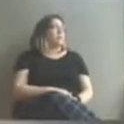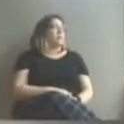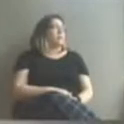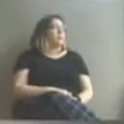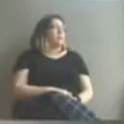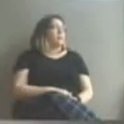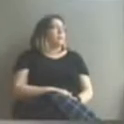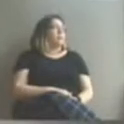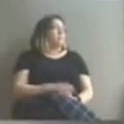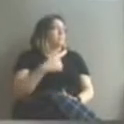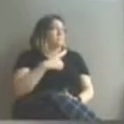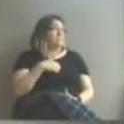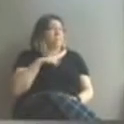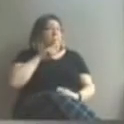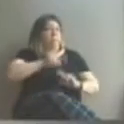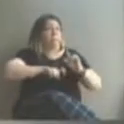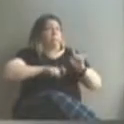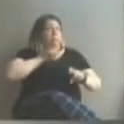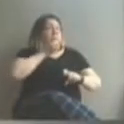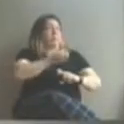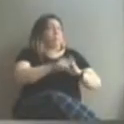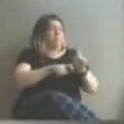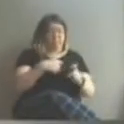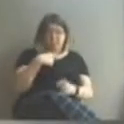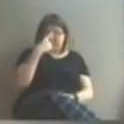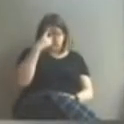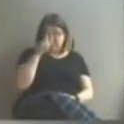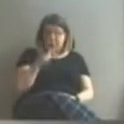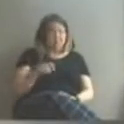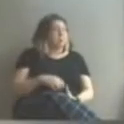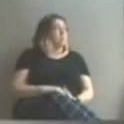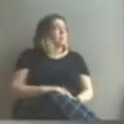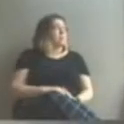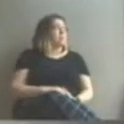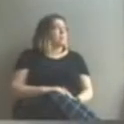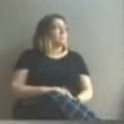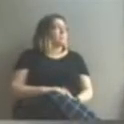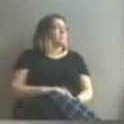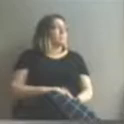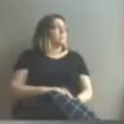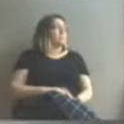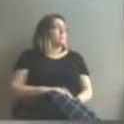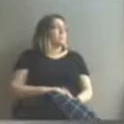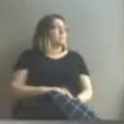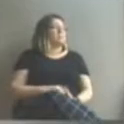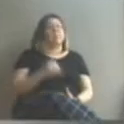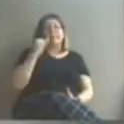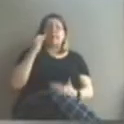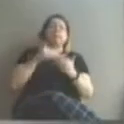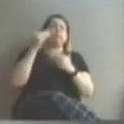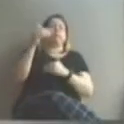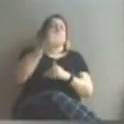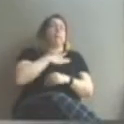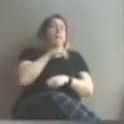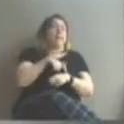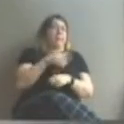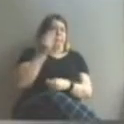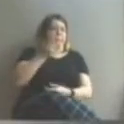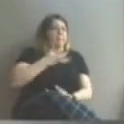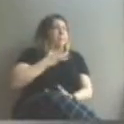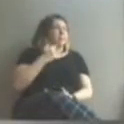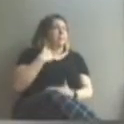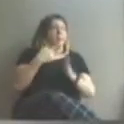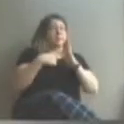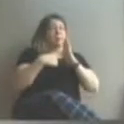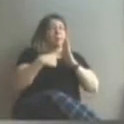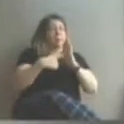I hate to ask so many questions, but I think that's what we're supposed to be doing, right? Okay, if I'm over my time, just say so. Do we have a